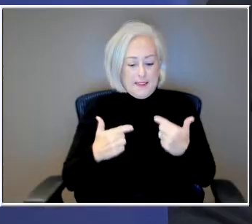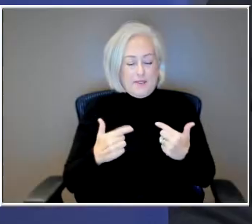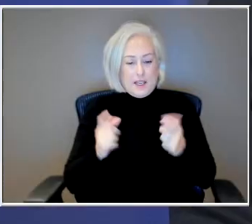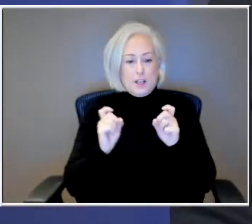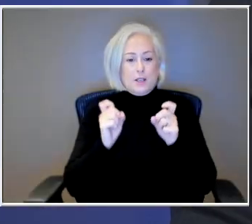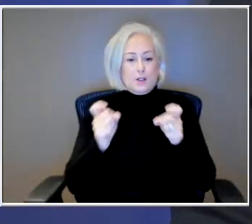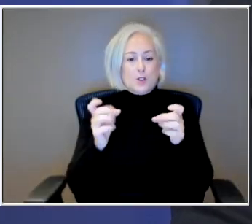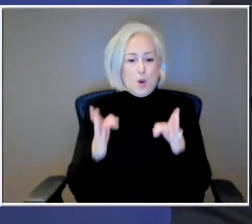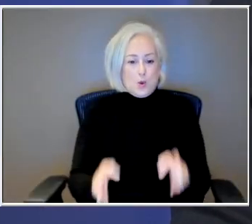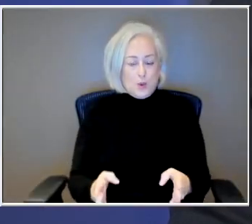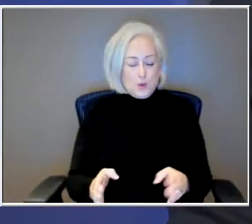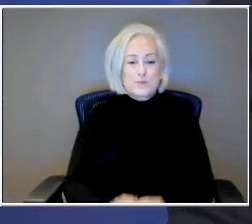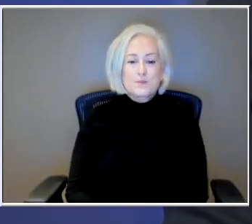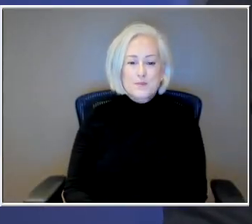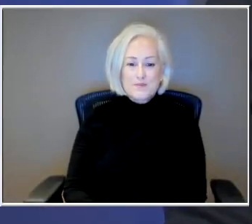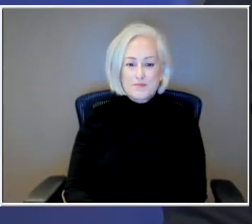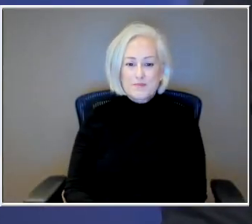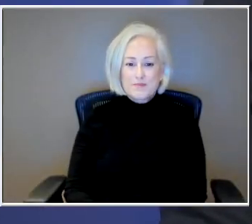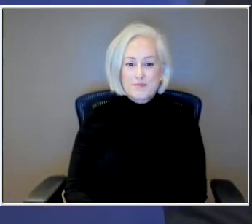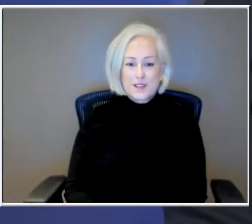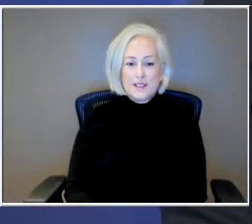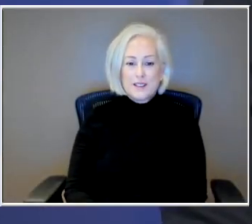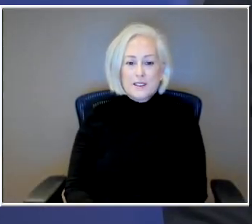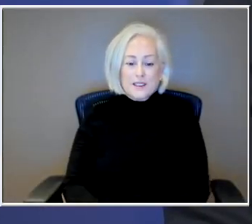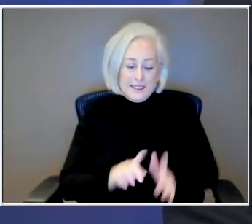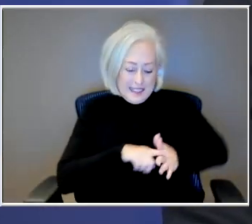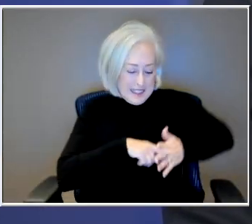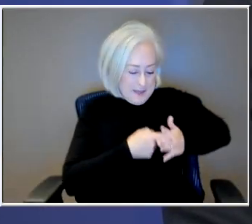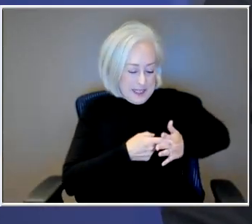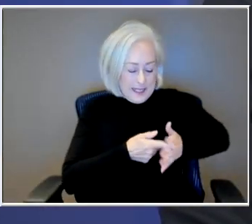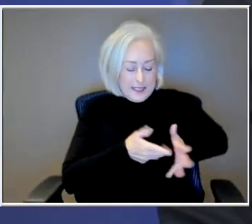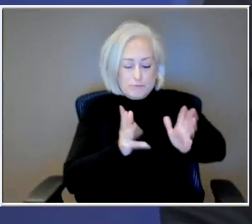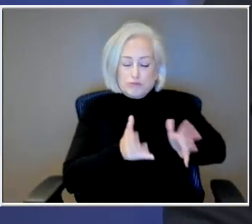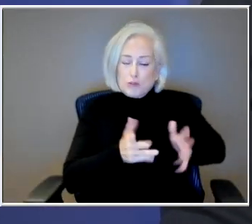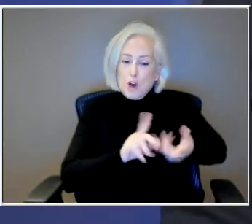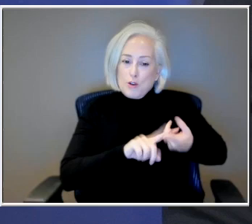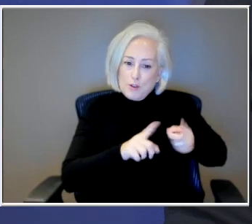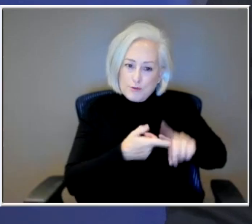starters, early on, I just kind of talked to friends and people close to me and